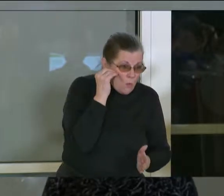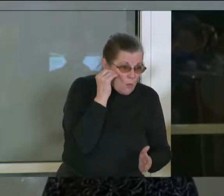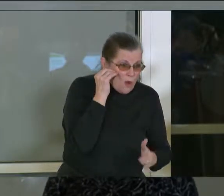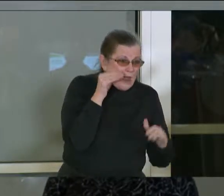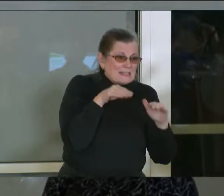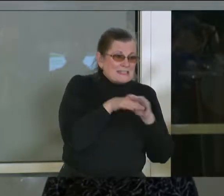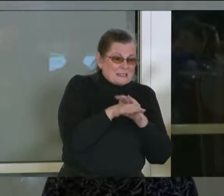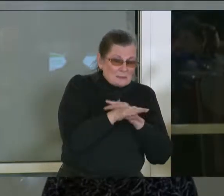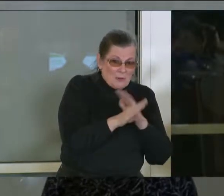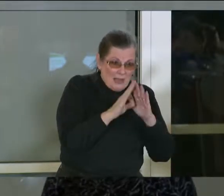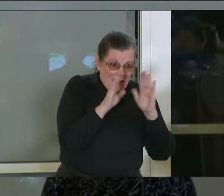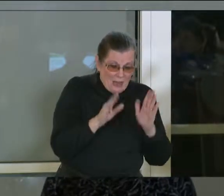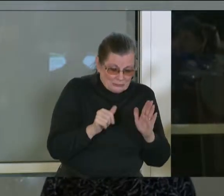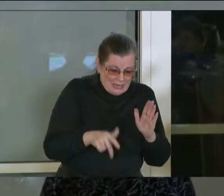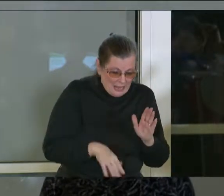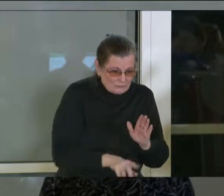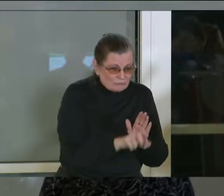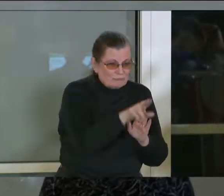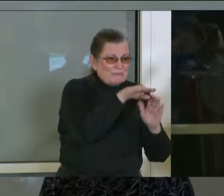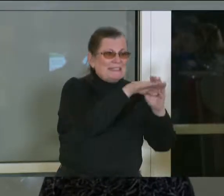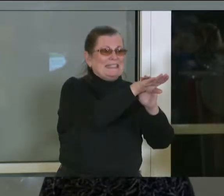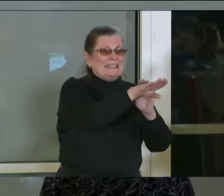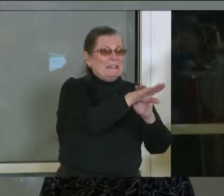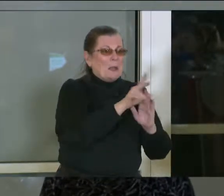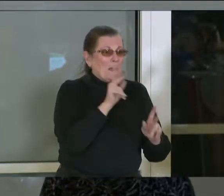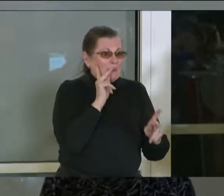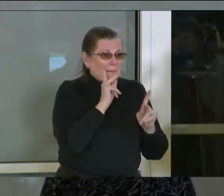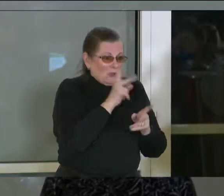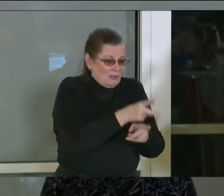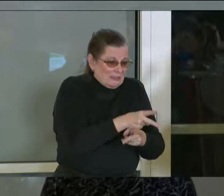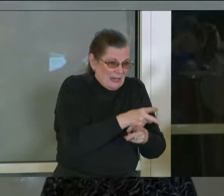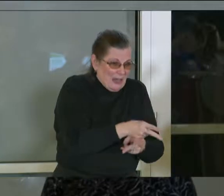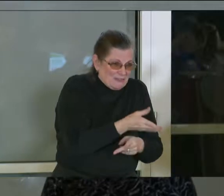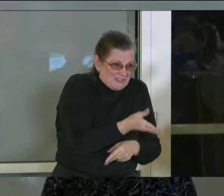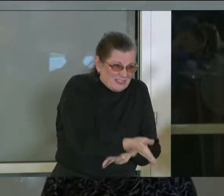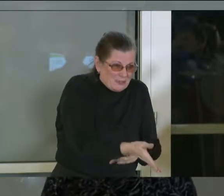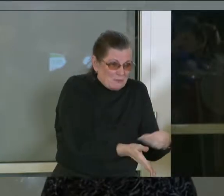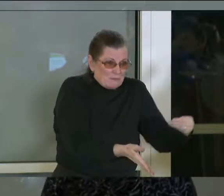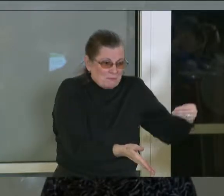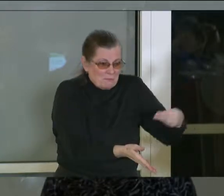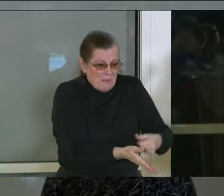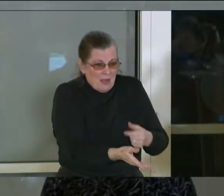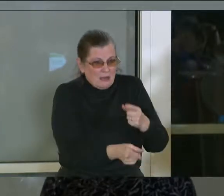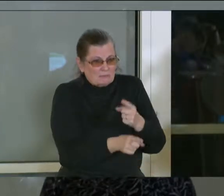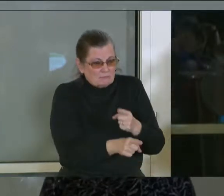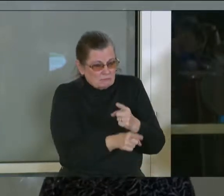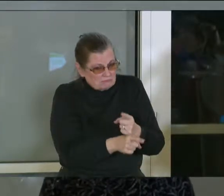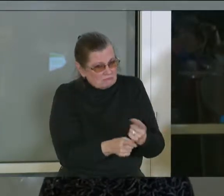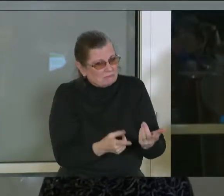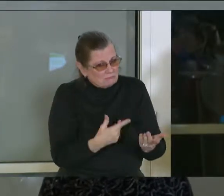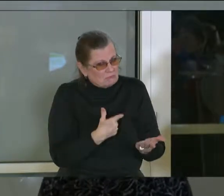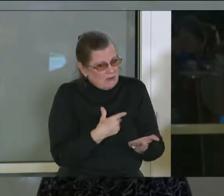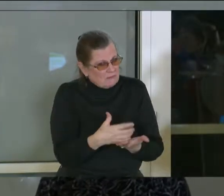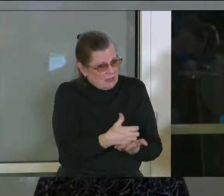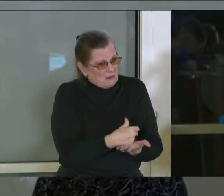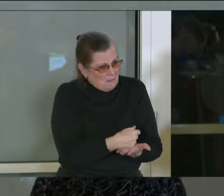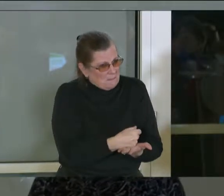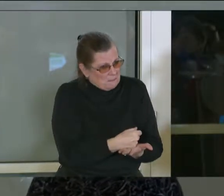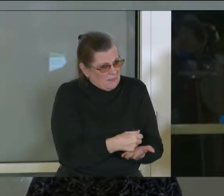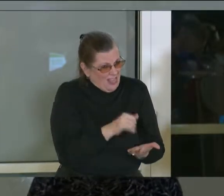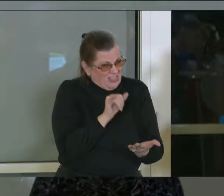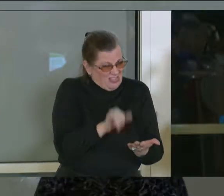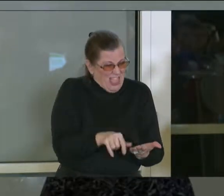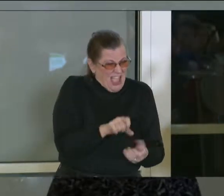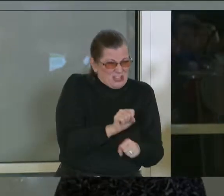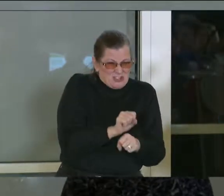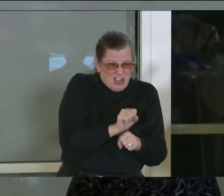well. We're asking for $6.2 million for that, because if these jobs taking care of the most vulnerable people in